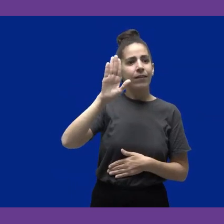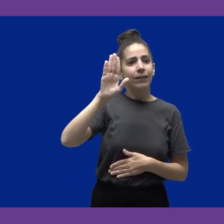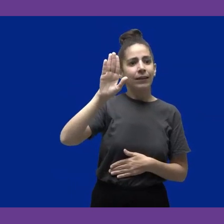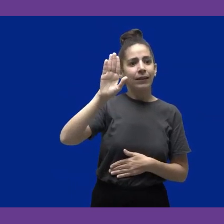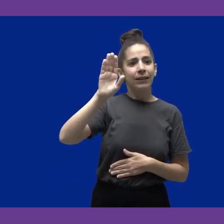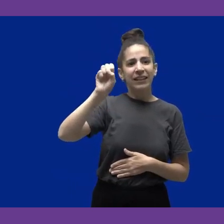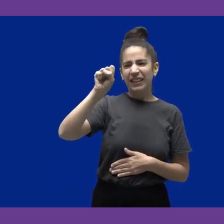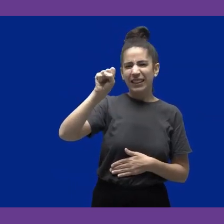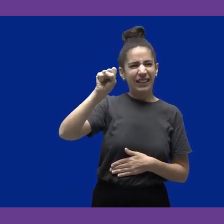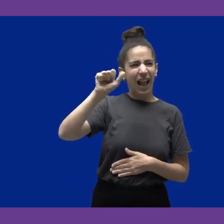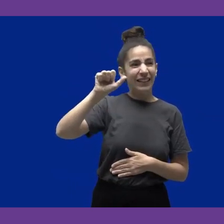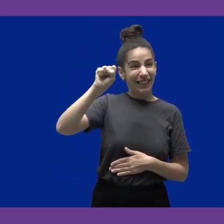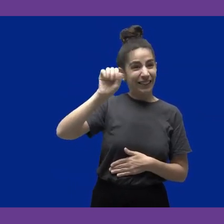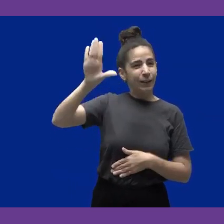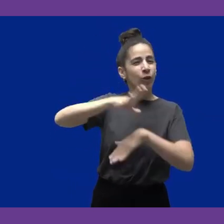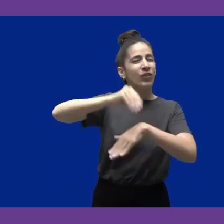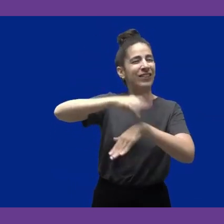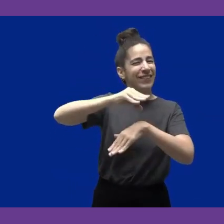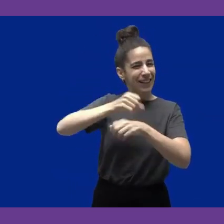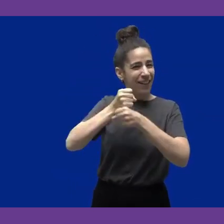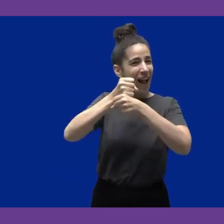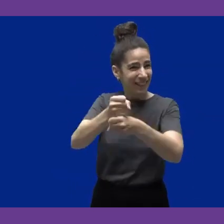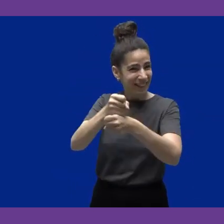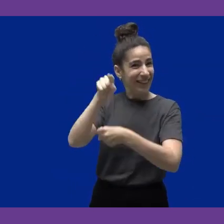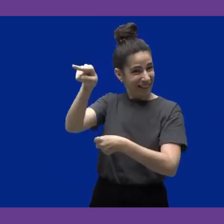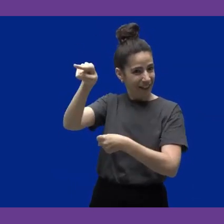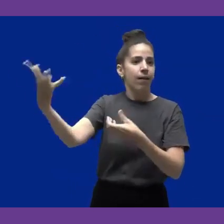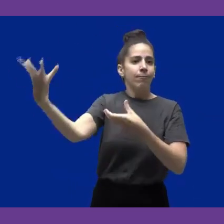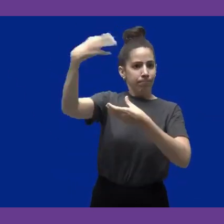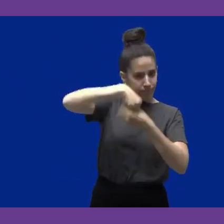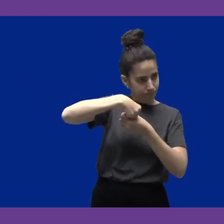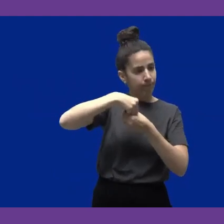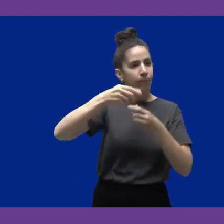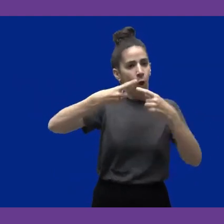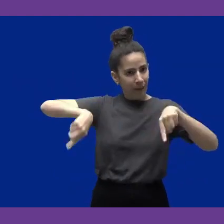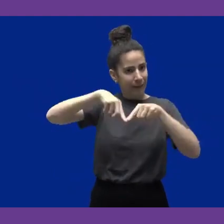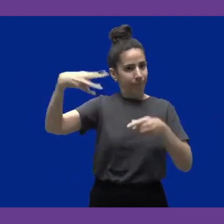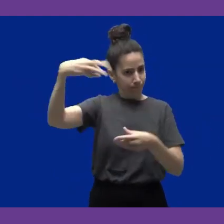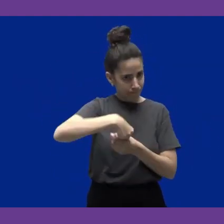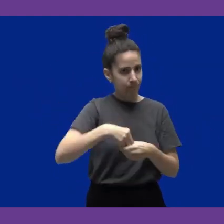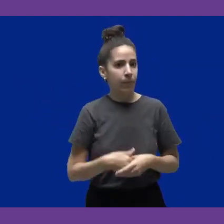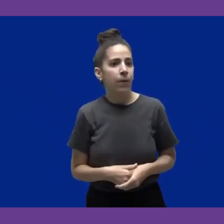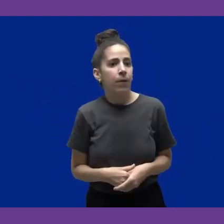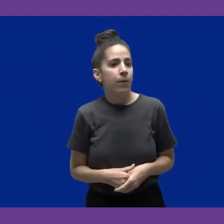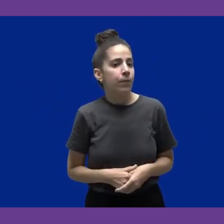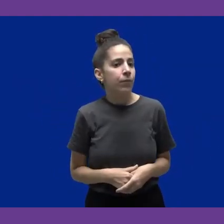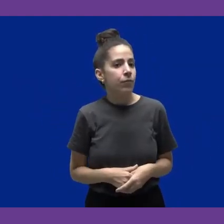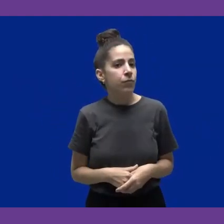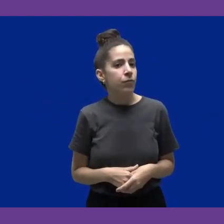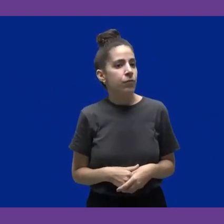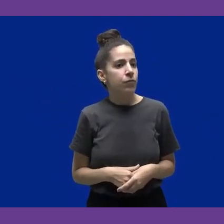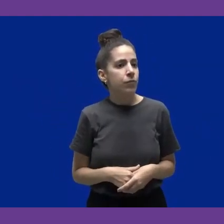going to be very fast here. In this standard on the Design for All, which is a revision, the original deadline